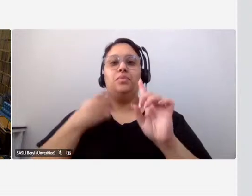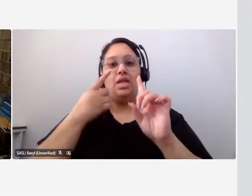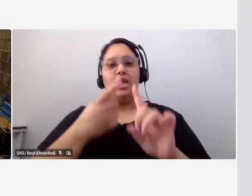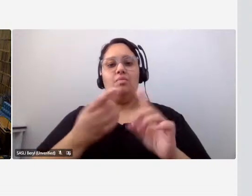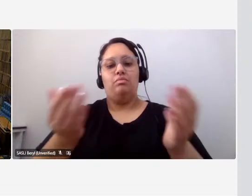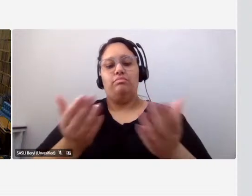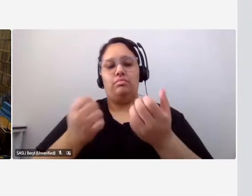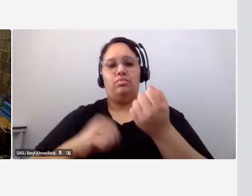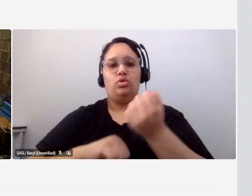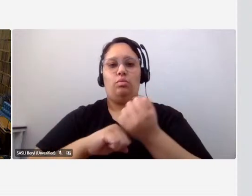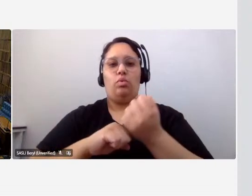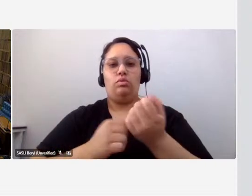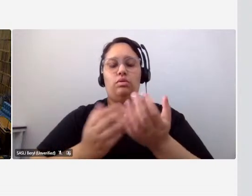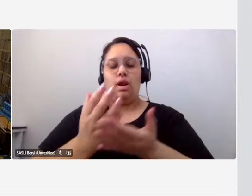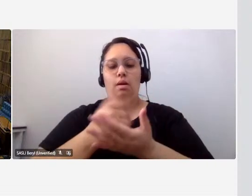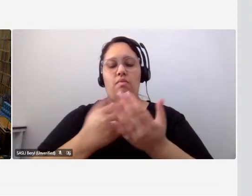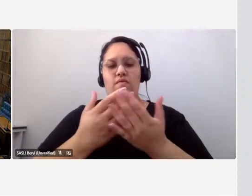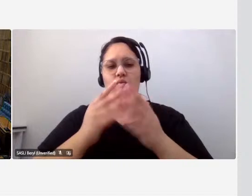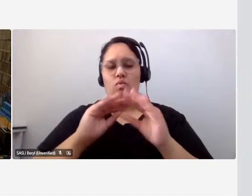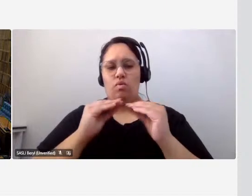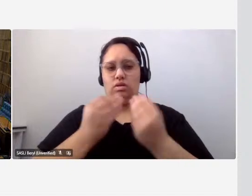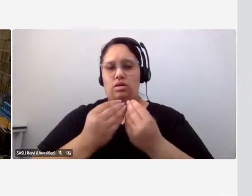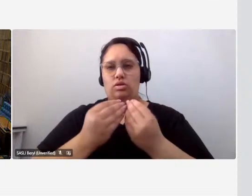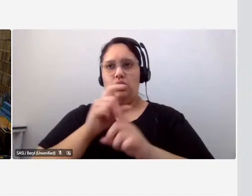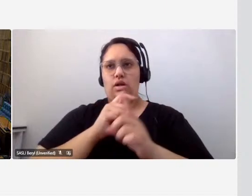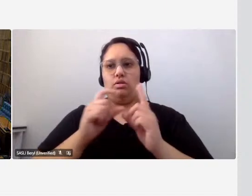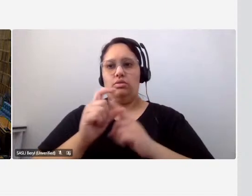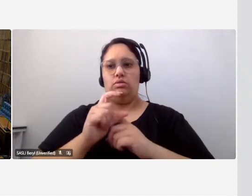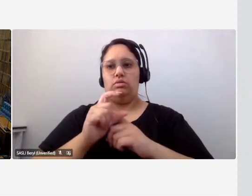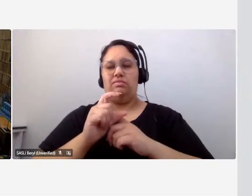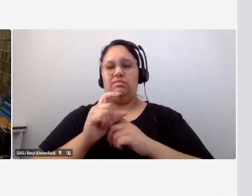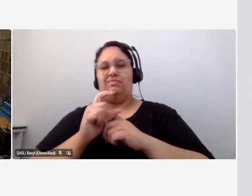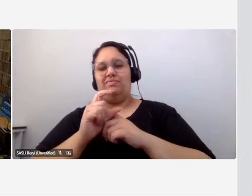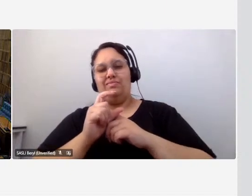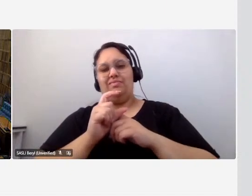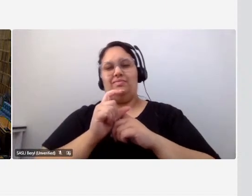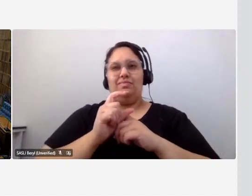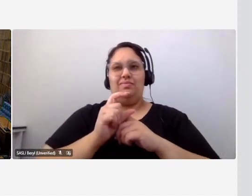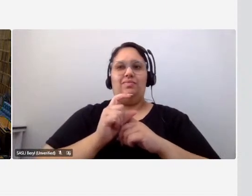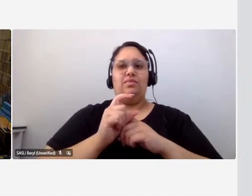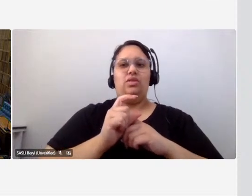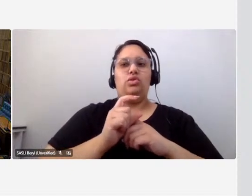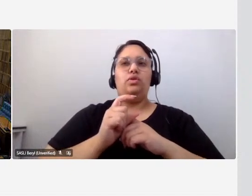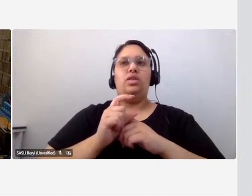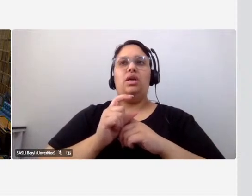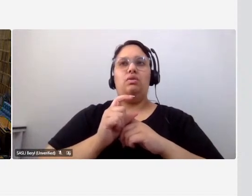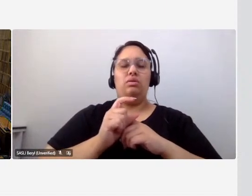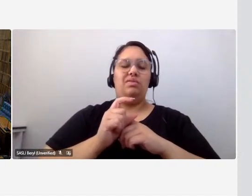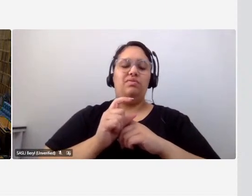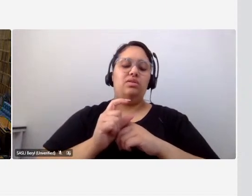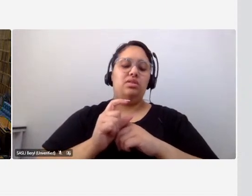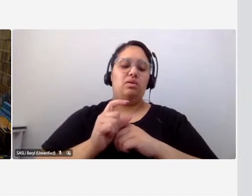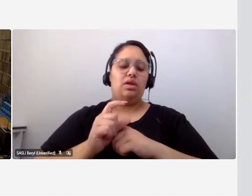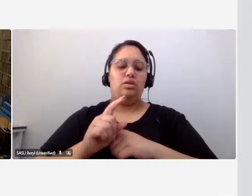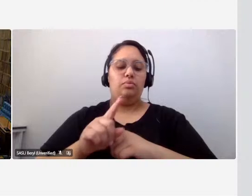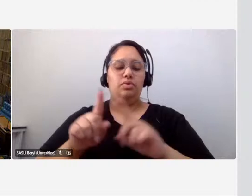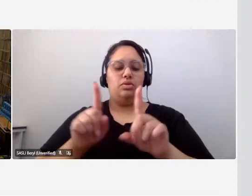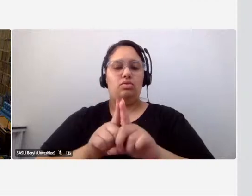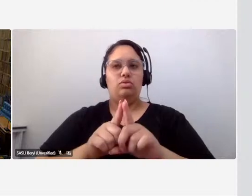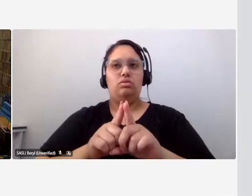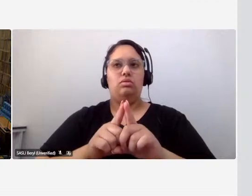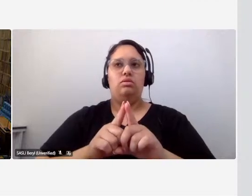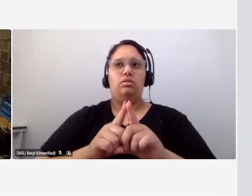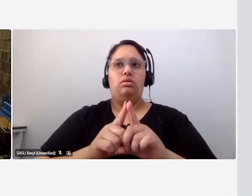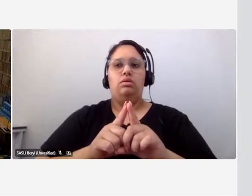fostering support and fulfilling organizational culture. I think, Chair, they need to be commended